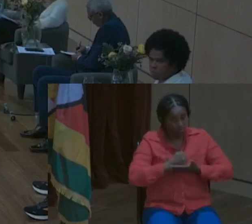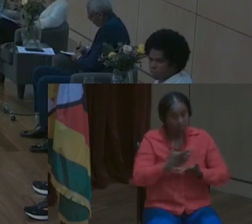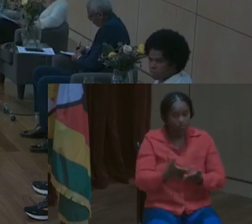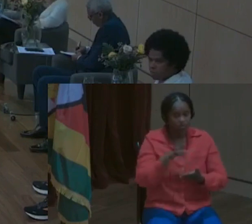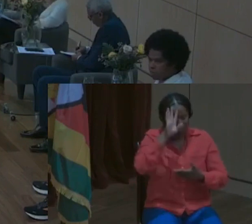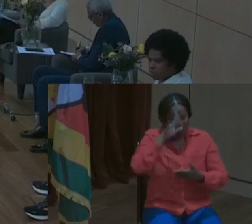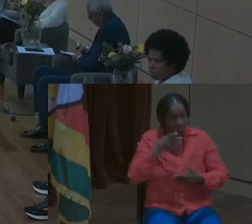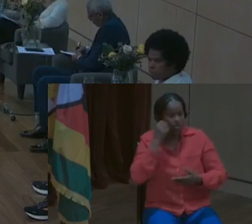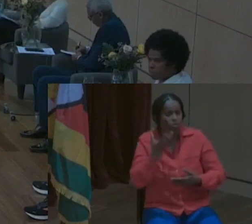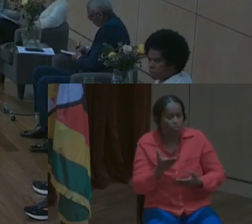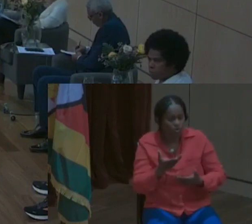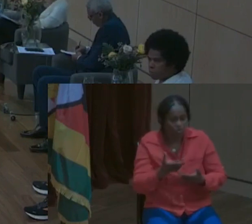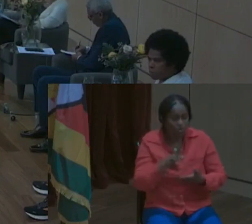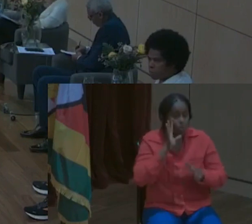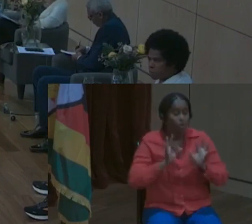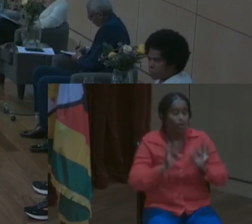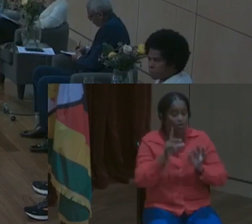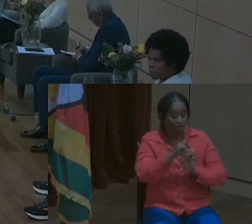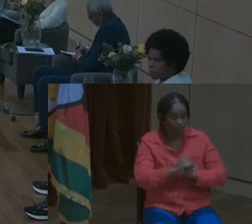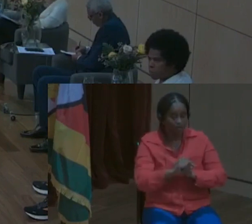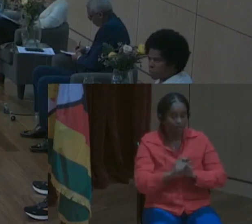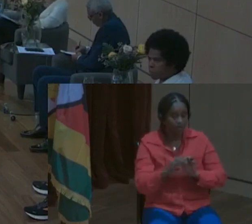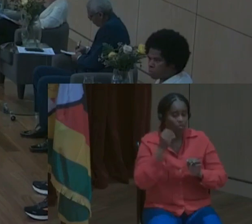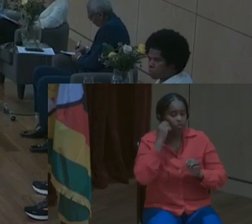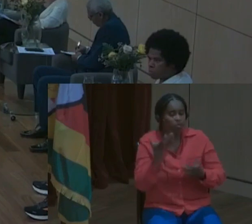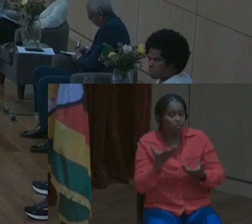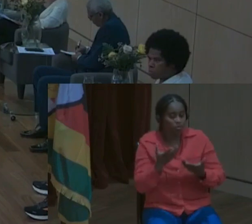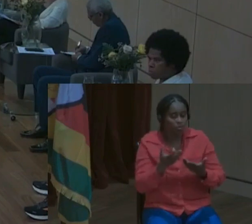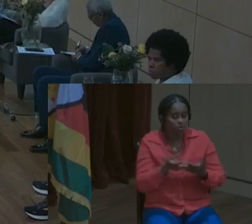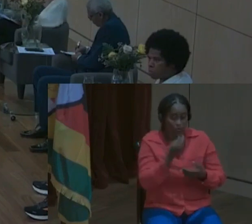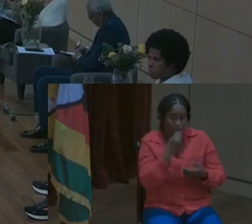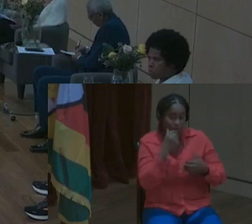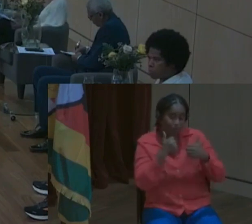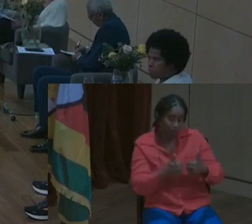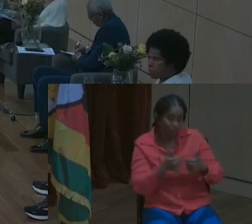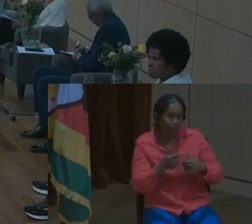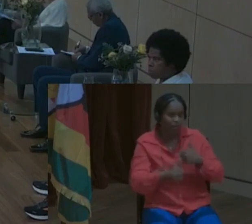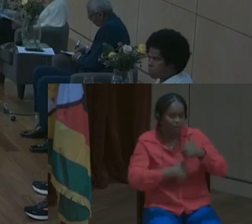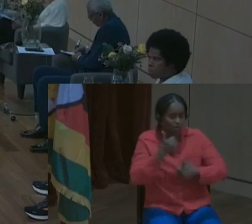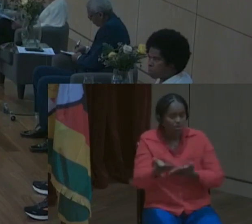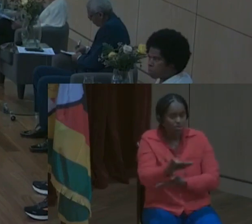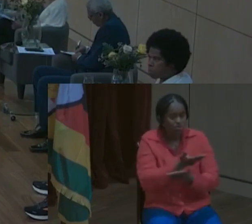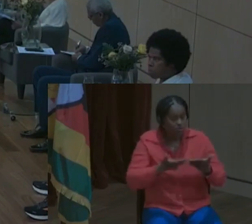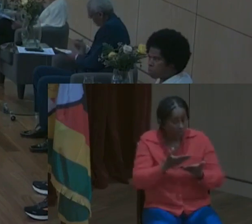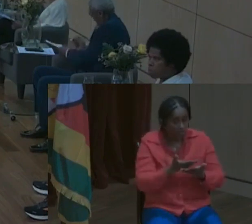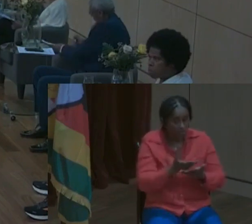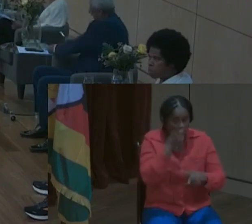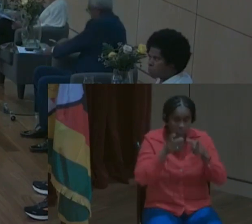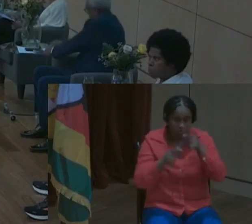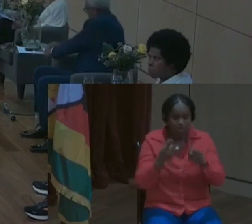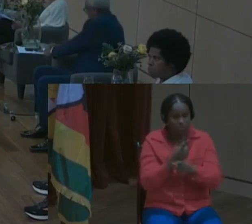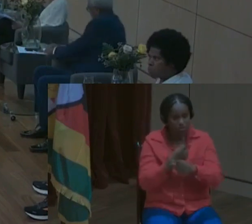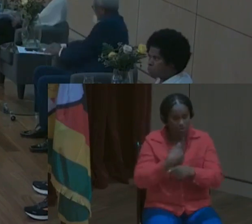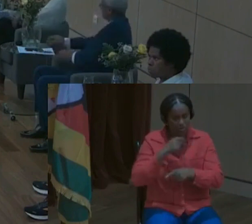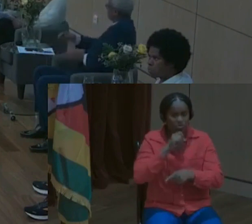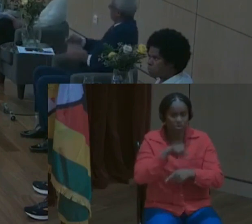can eat right. We can connect better with others. Those are very important things that I can do for myself. And the other resources I'll share just now.